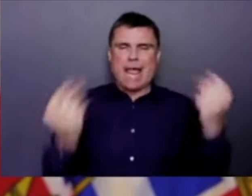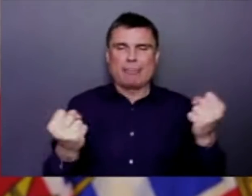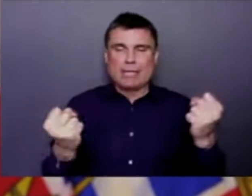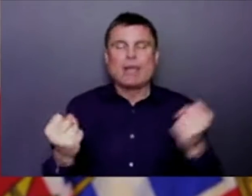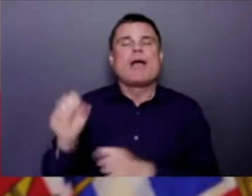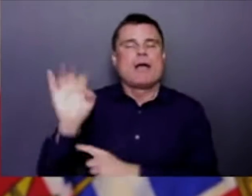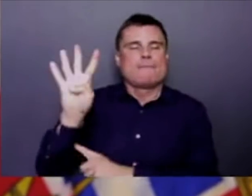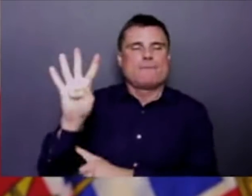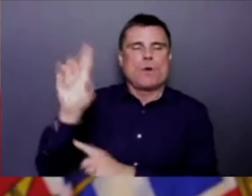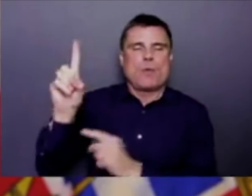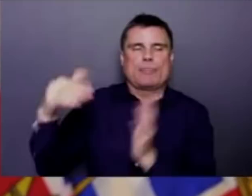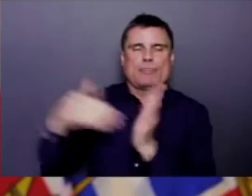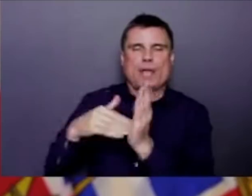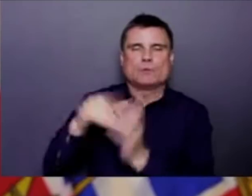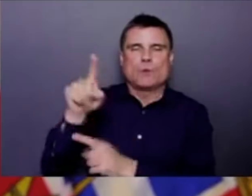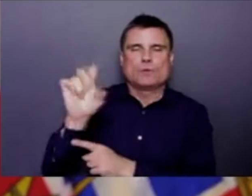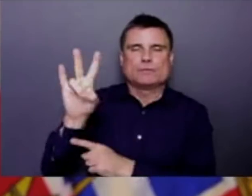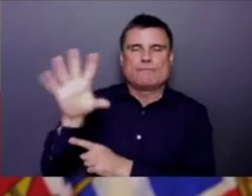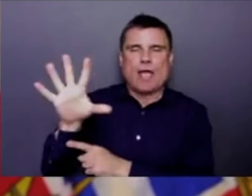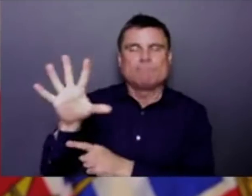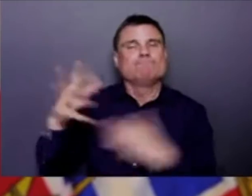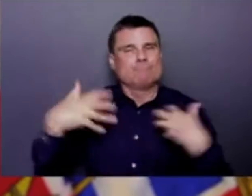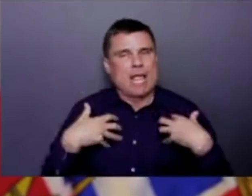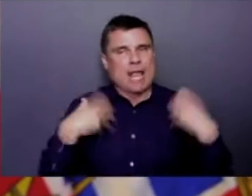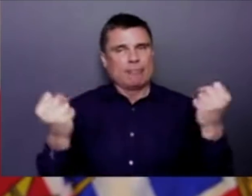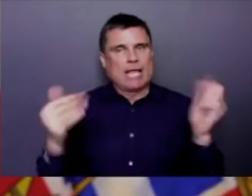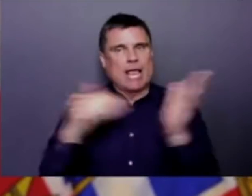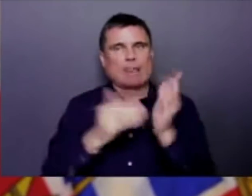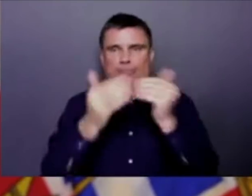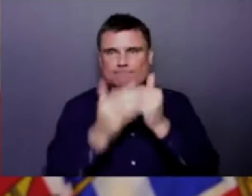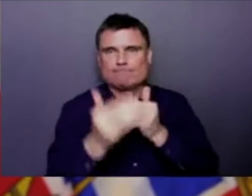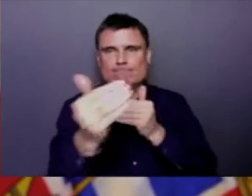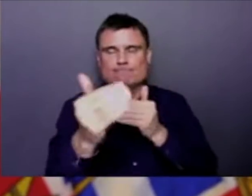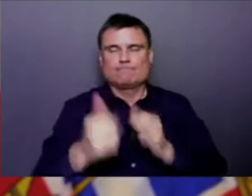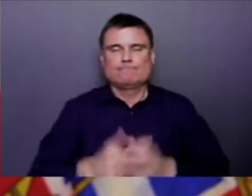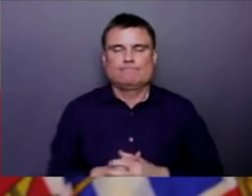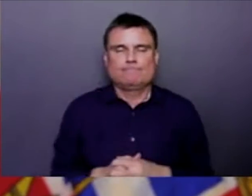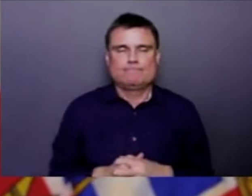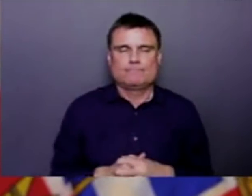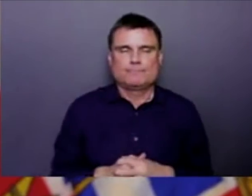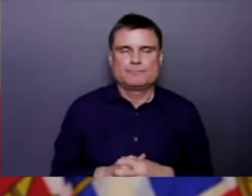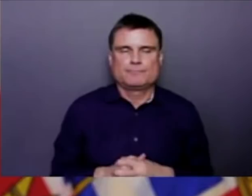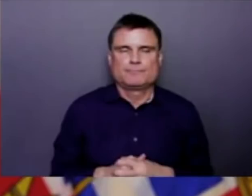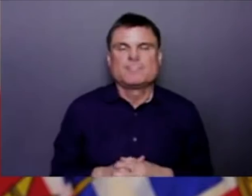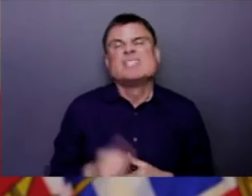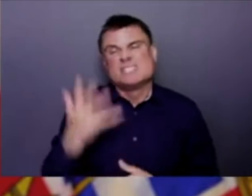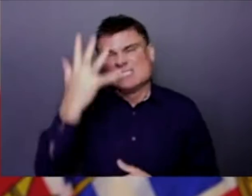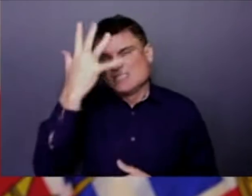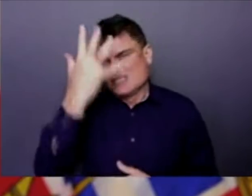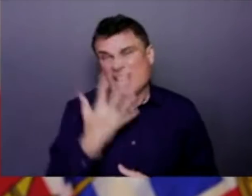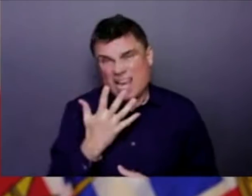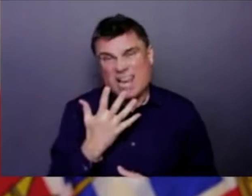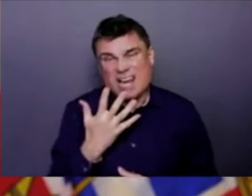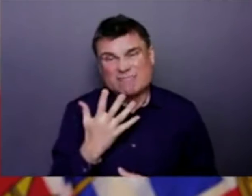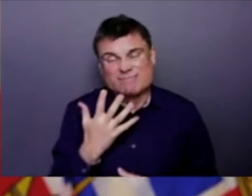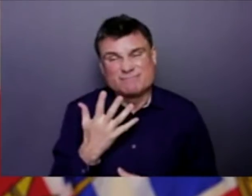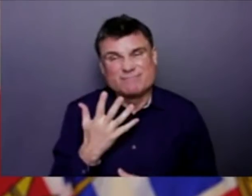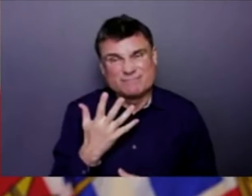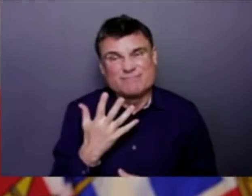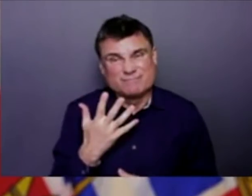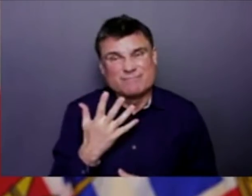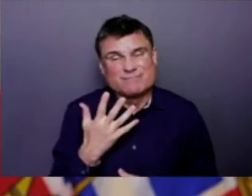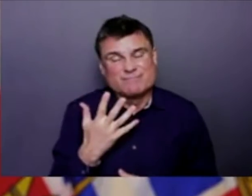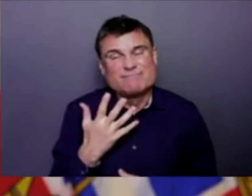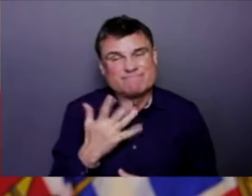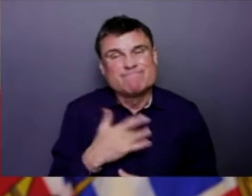As you know, we had a large number of people, sadly, who have been dealing with